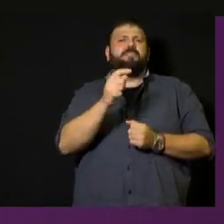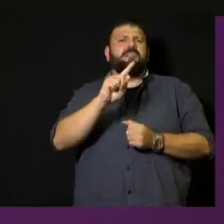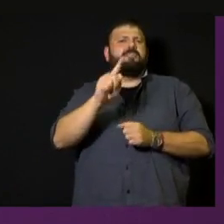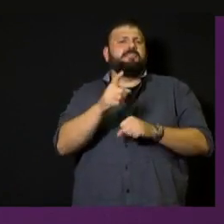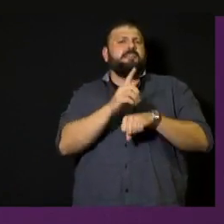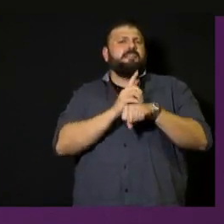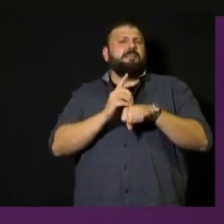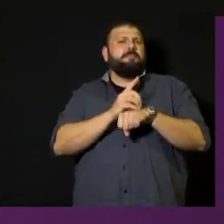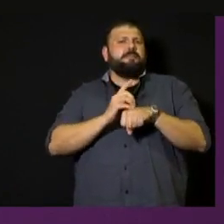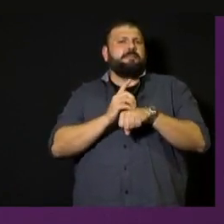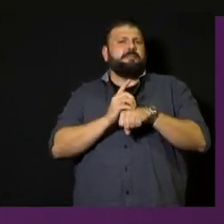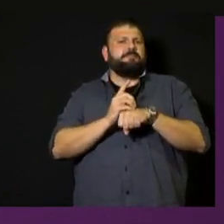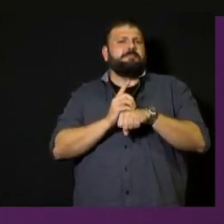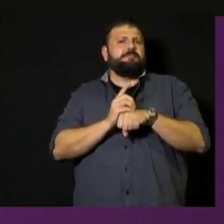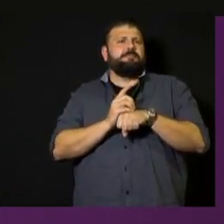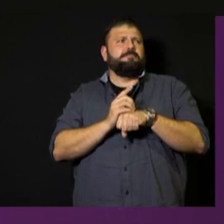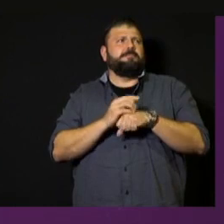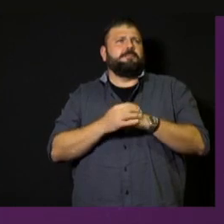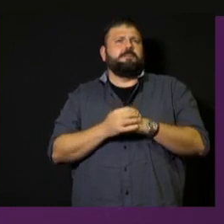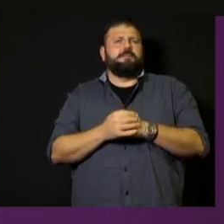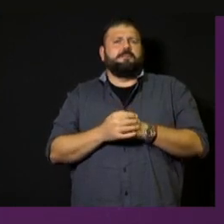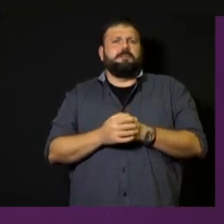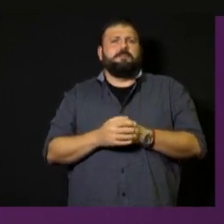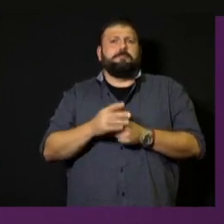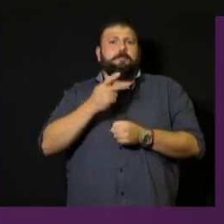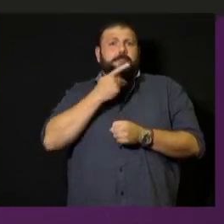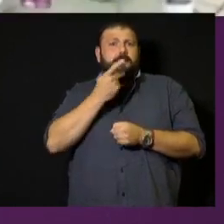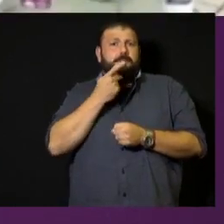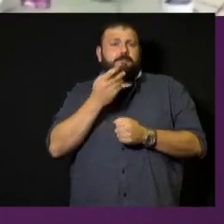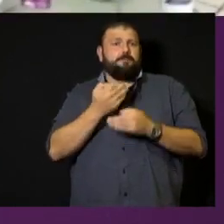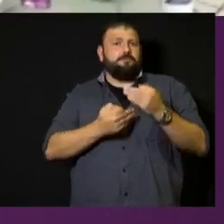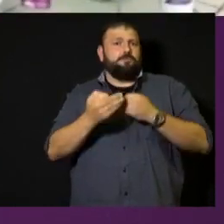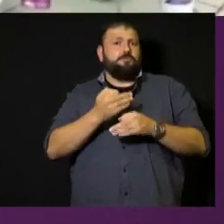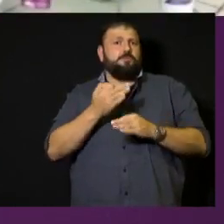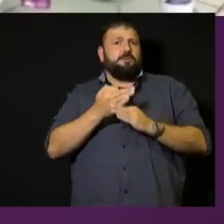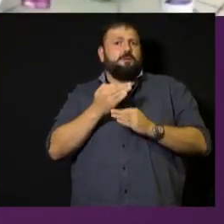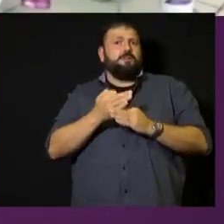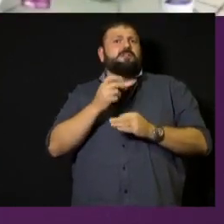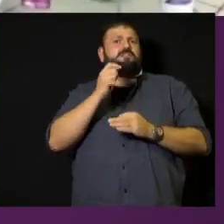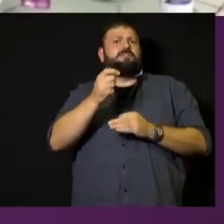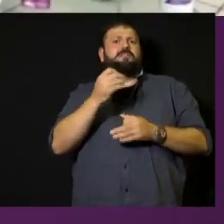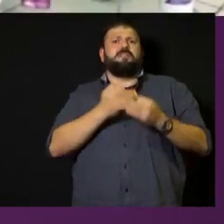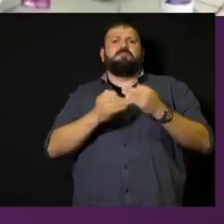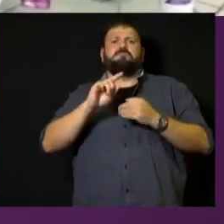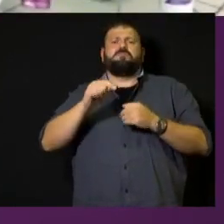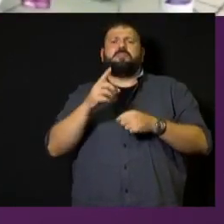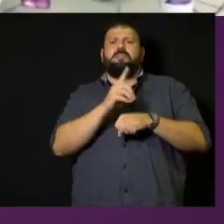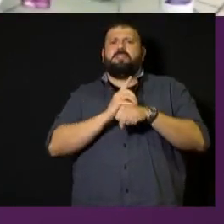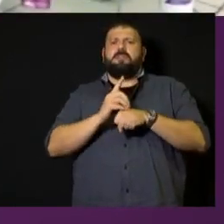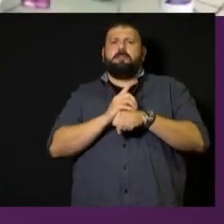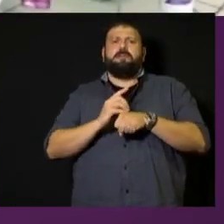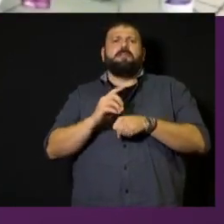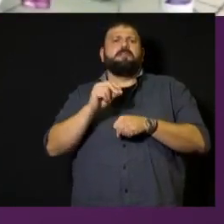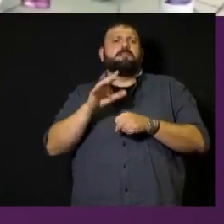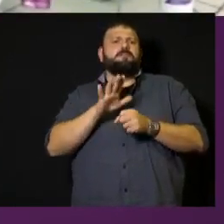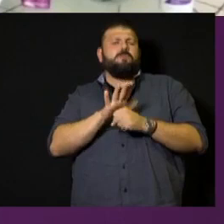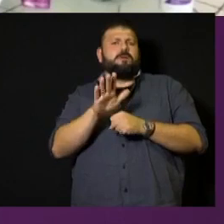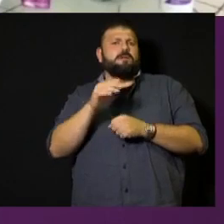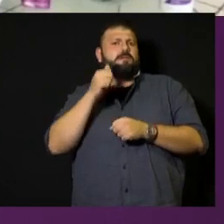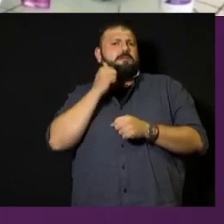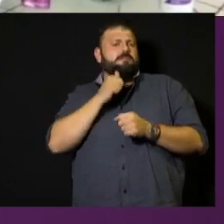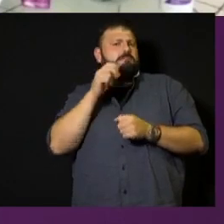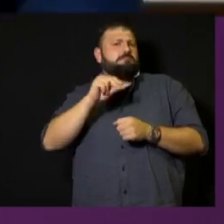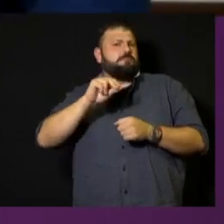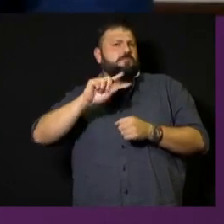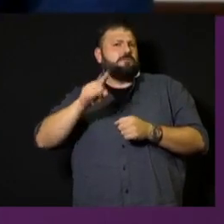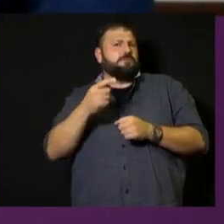Well, being diamond, let's talk about what not to be diamond